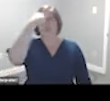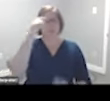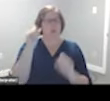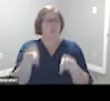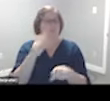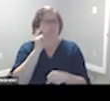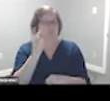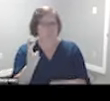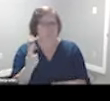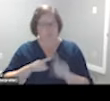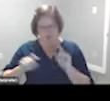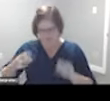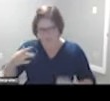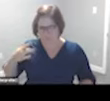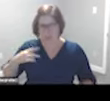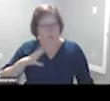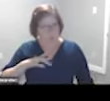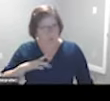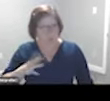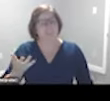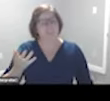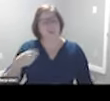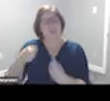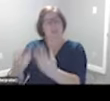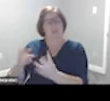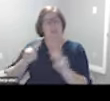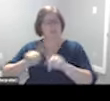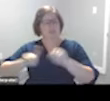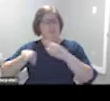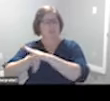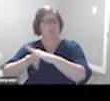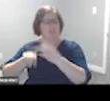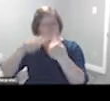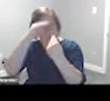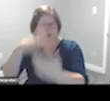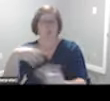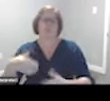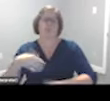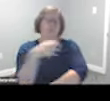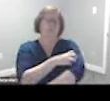there again is that example that giving people different ways of accessing things can be really powerful.